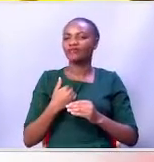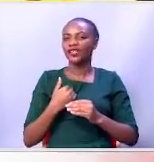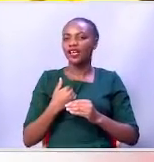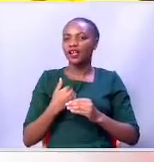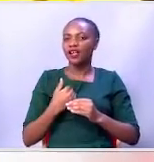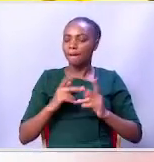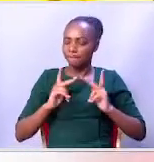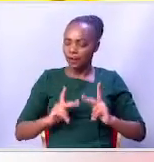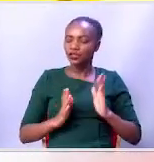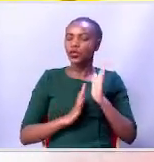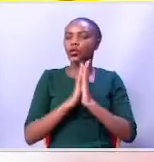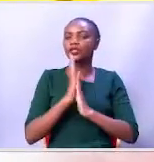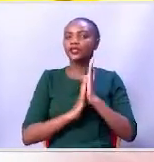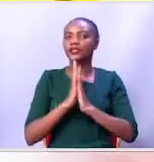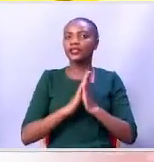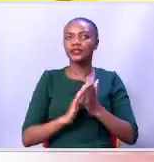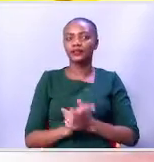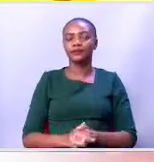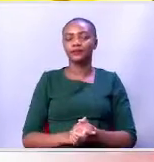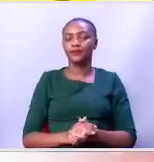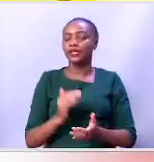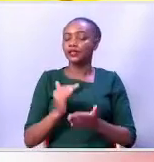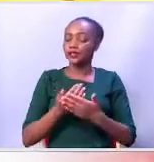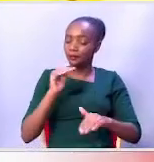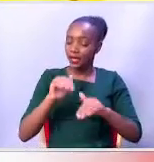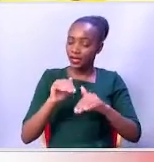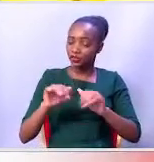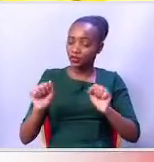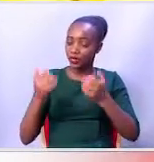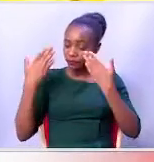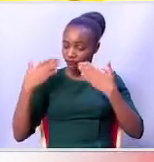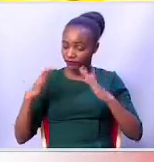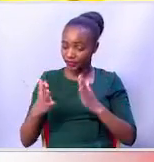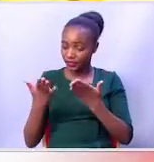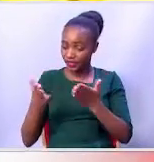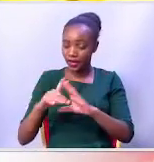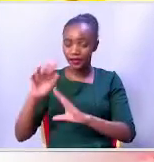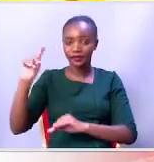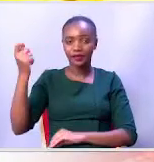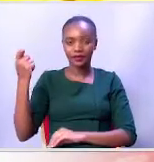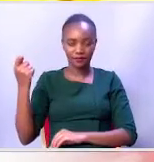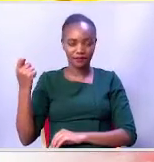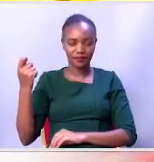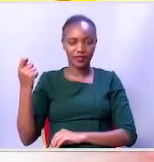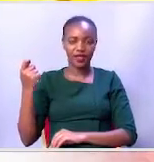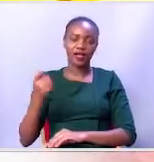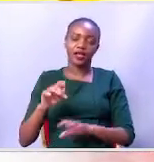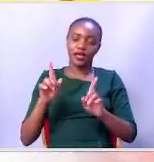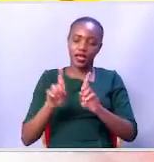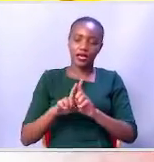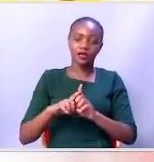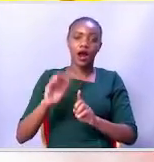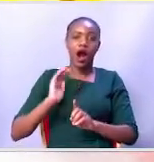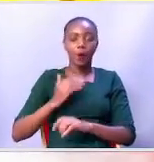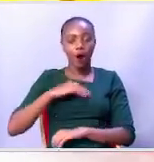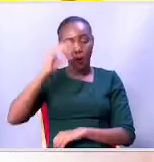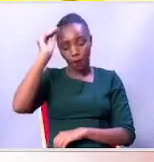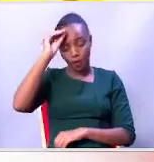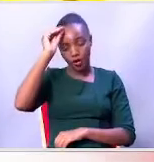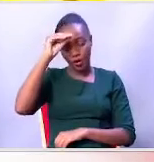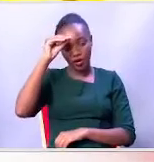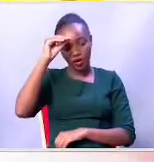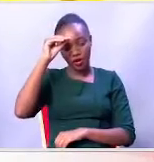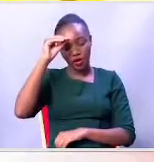which elections have been conducted here in Kenya. And the view that we must take,